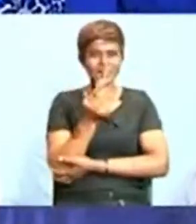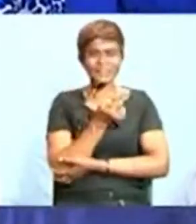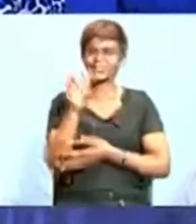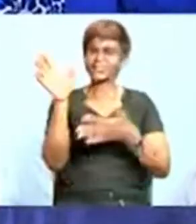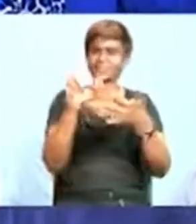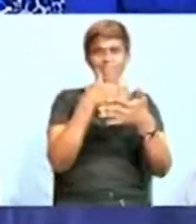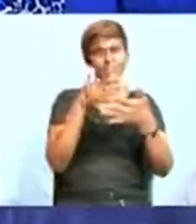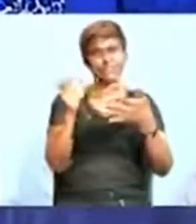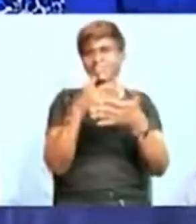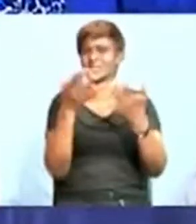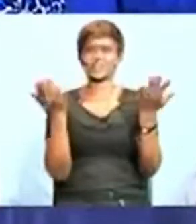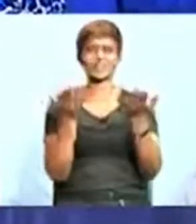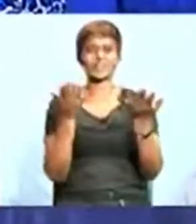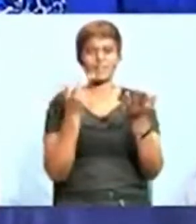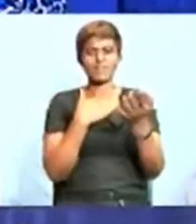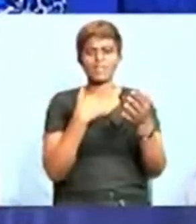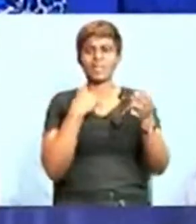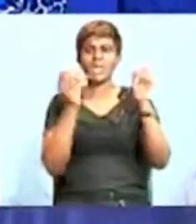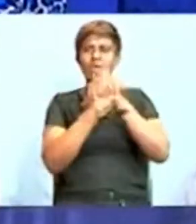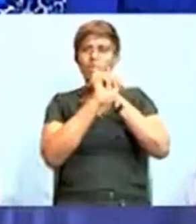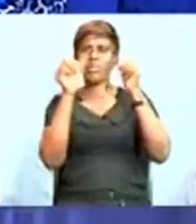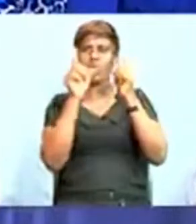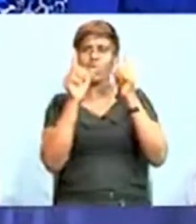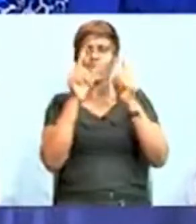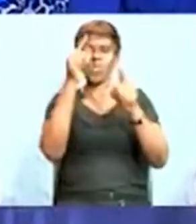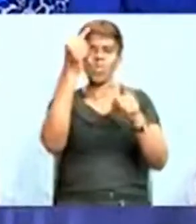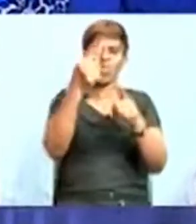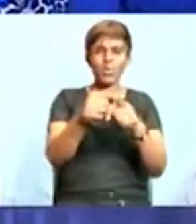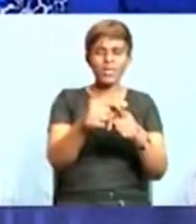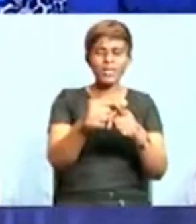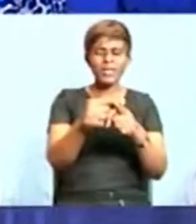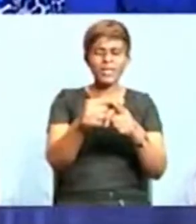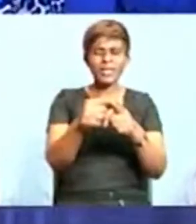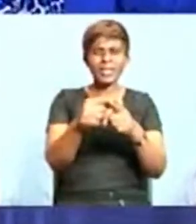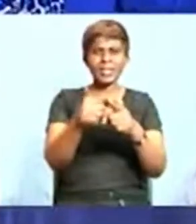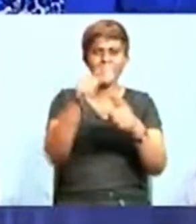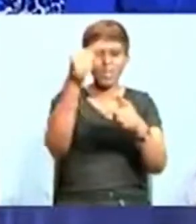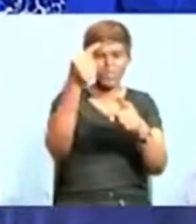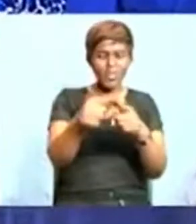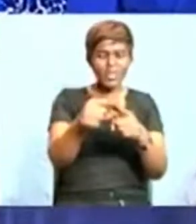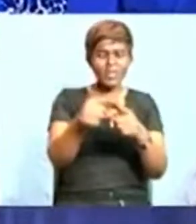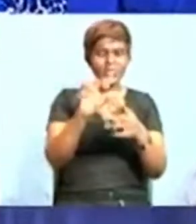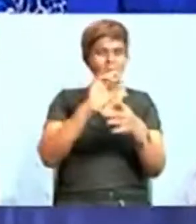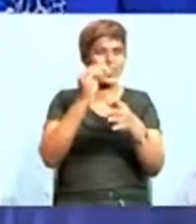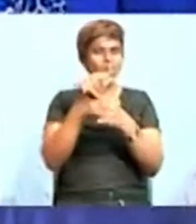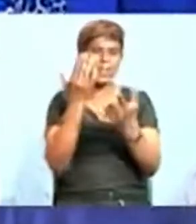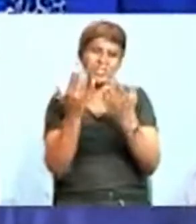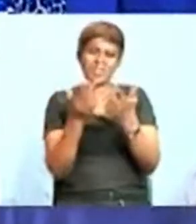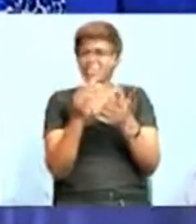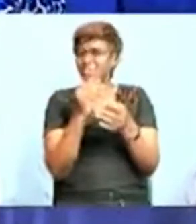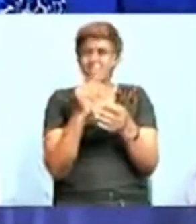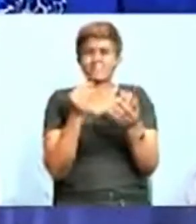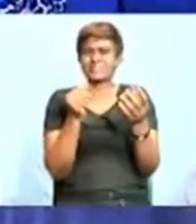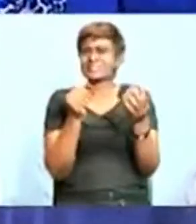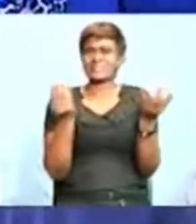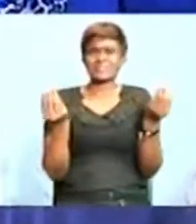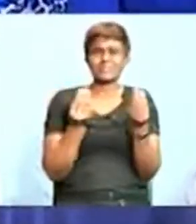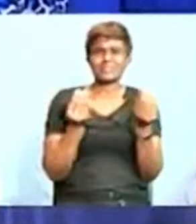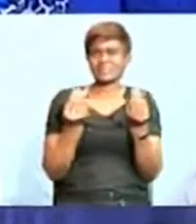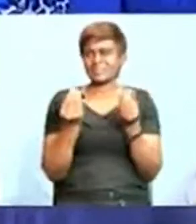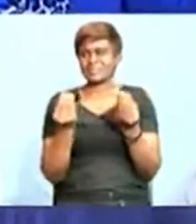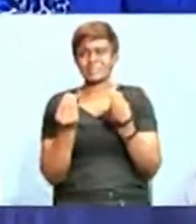singing. So I was wondering, is it the words or is it just not willing to sing?